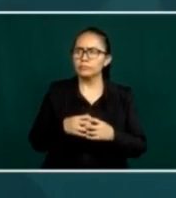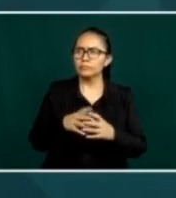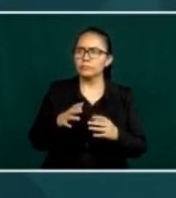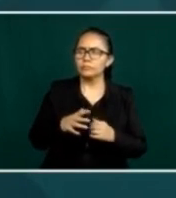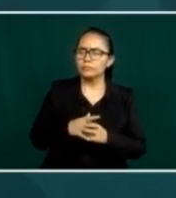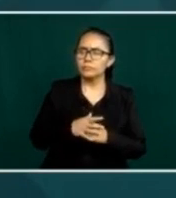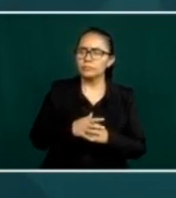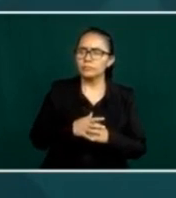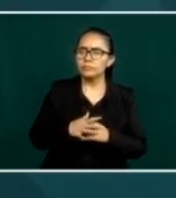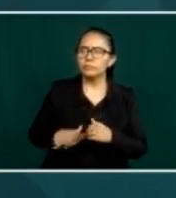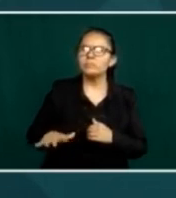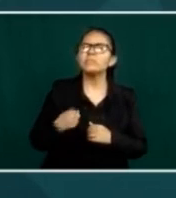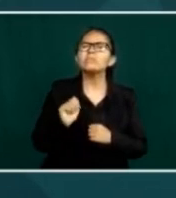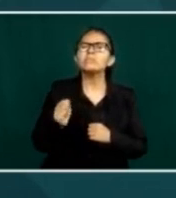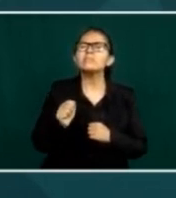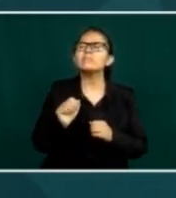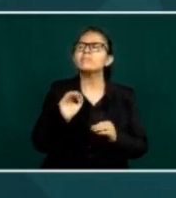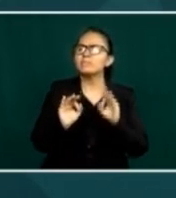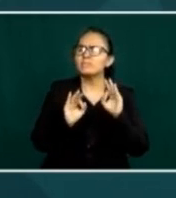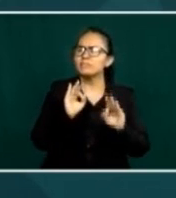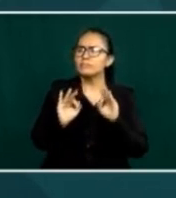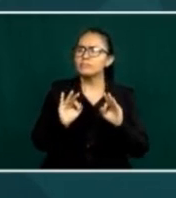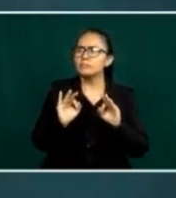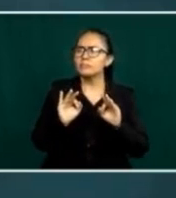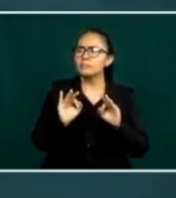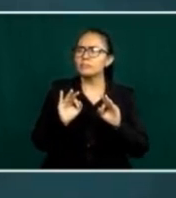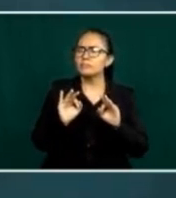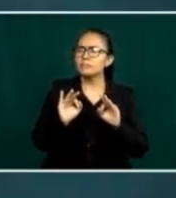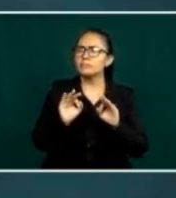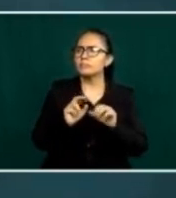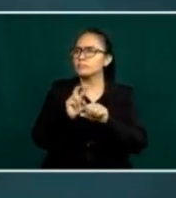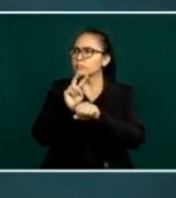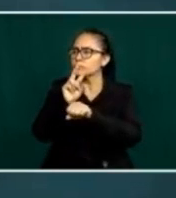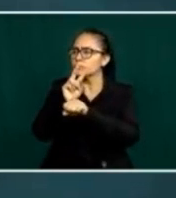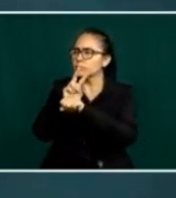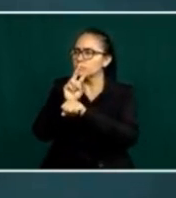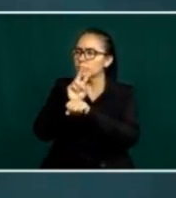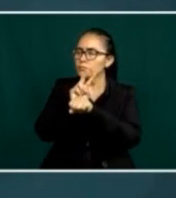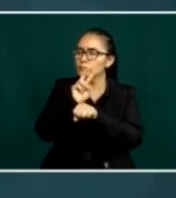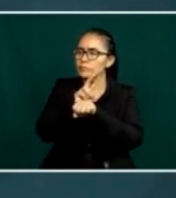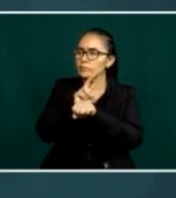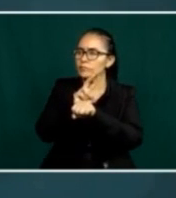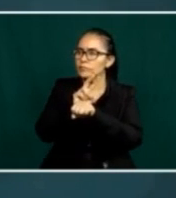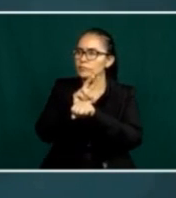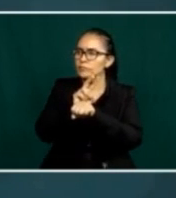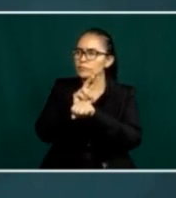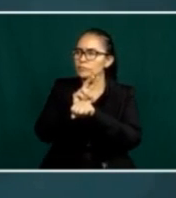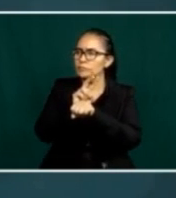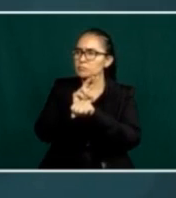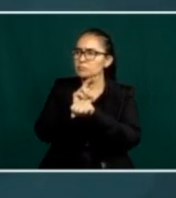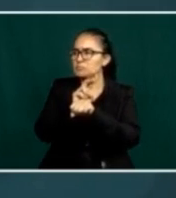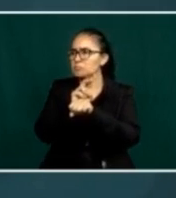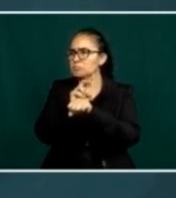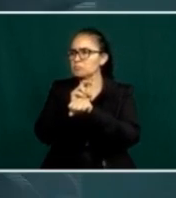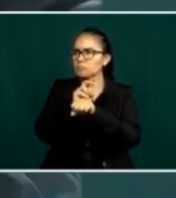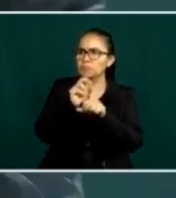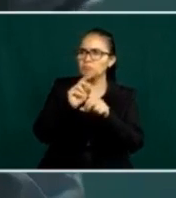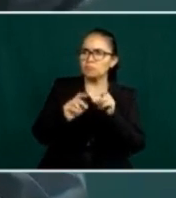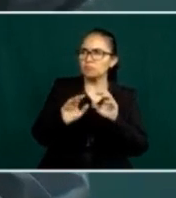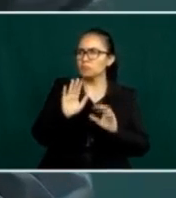So I went in to see what it was about. It was a projection or